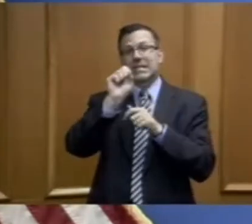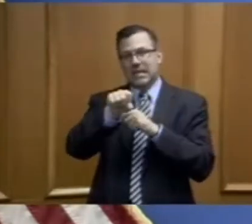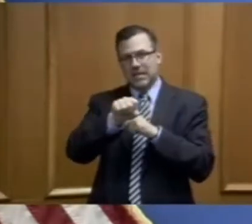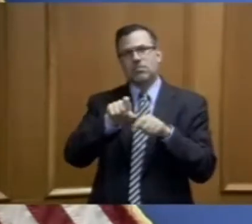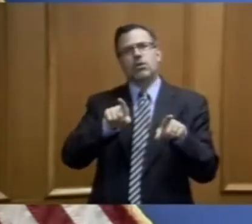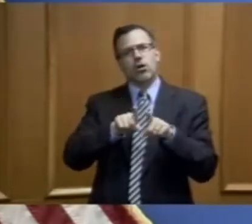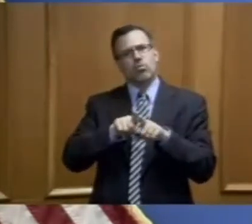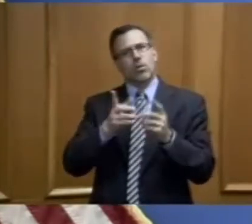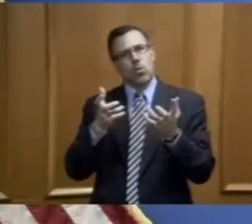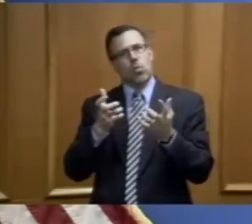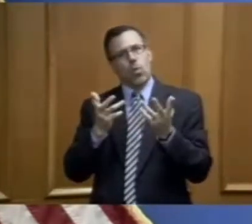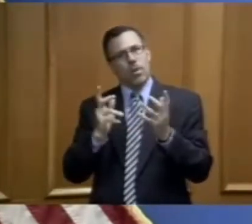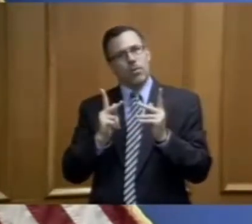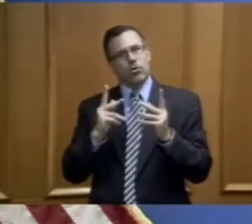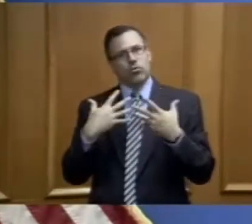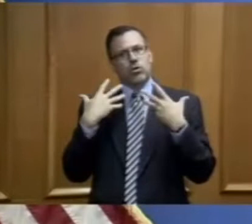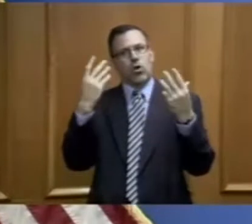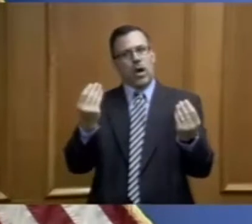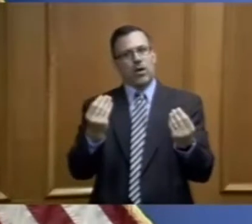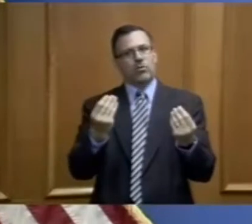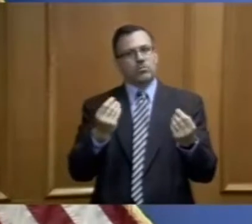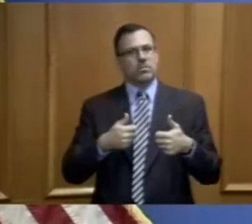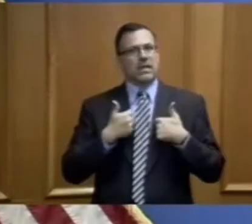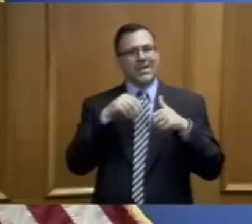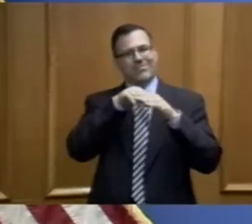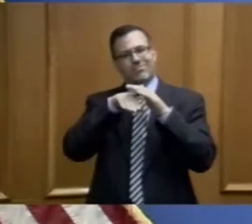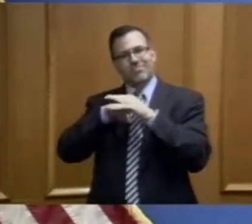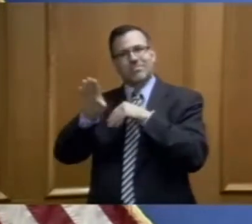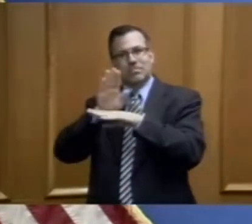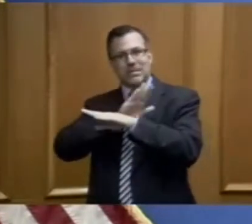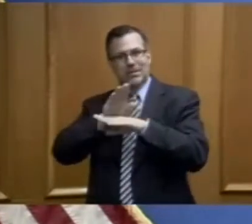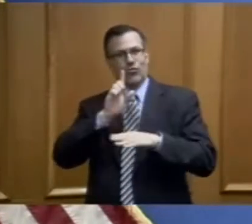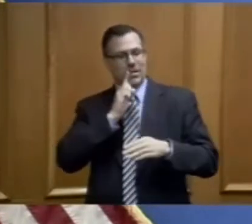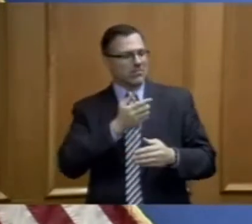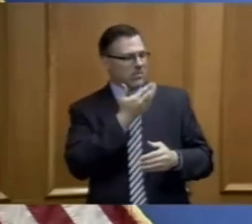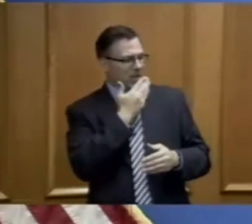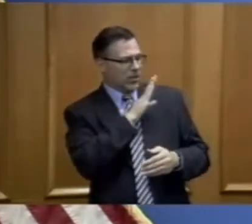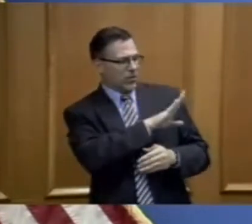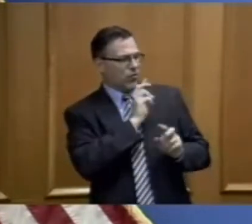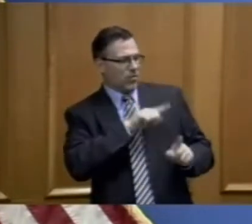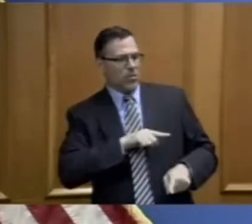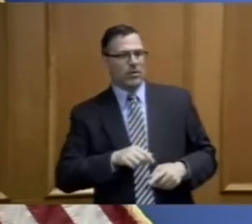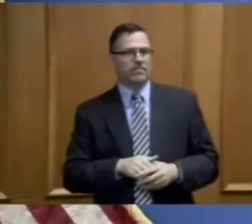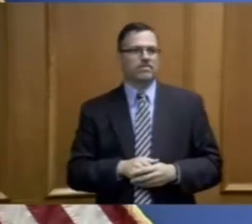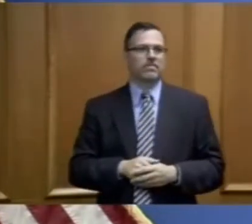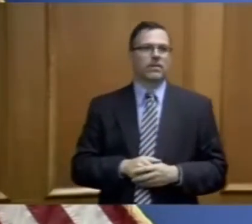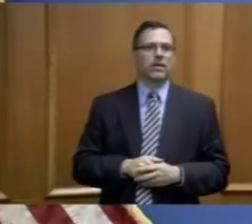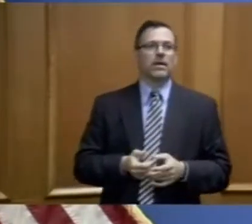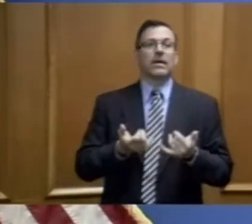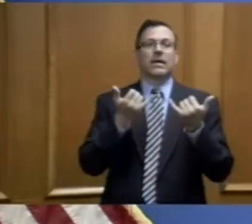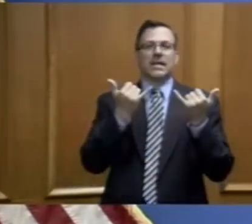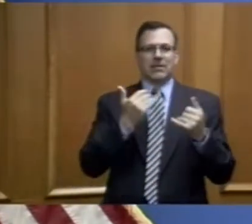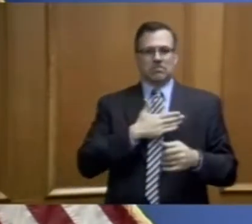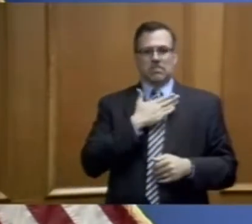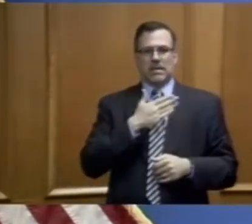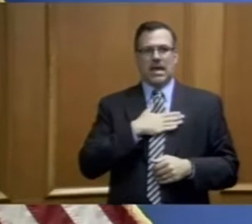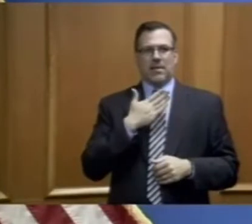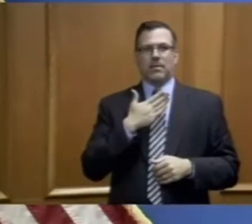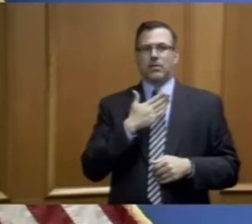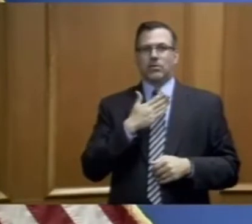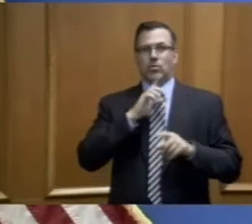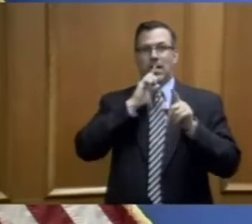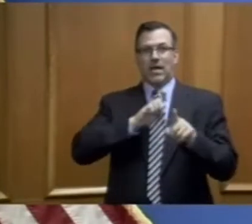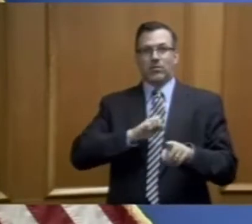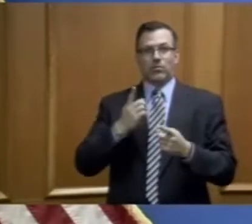and go out and get our economy running again. So very encouraging, and we appreciate that report. We'd be happy to open up the lines for